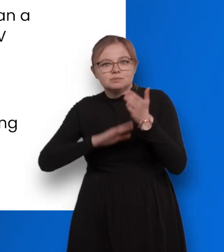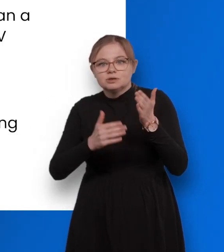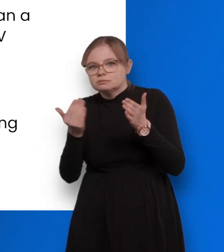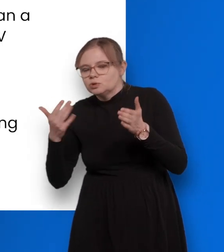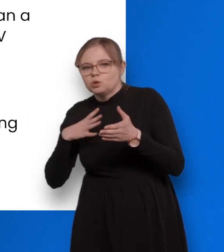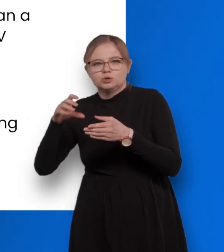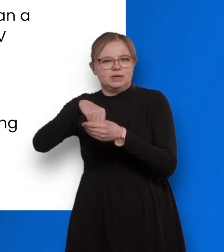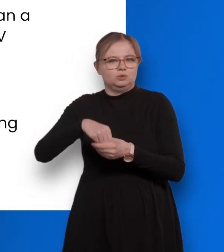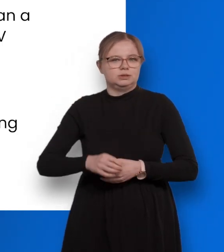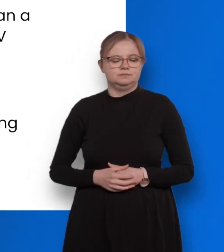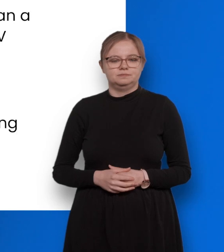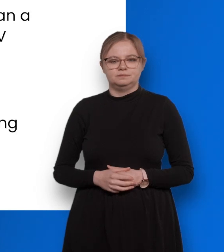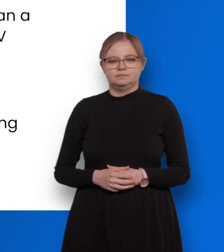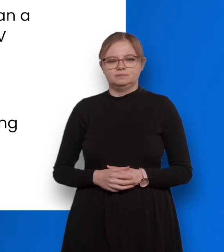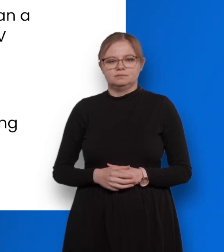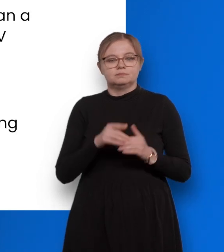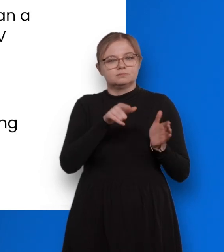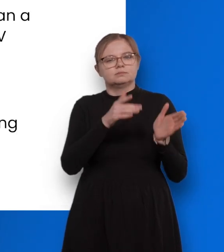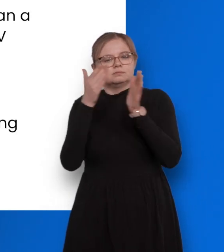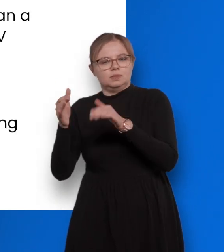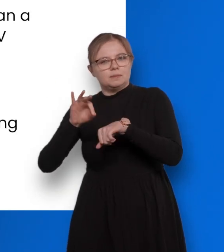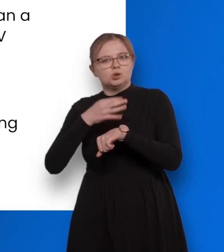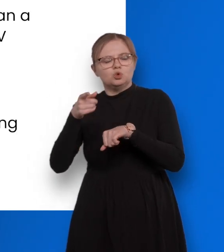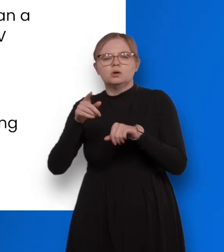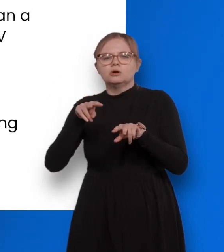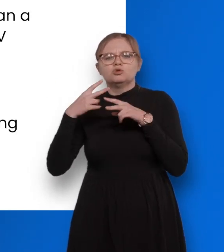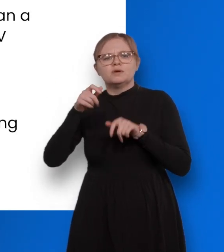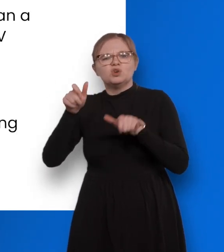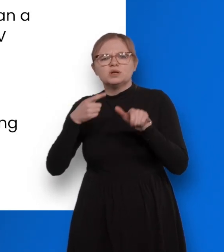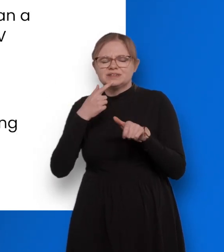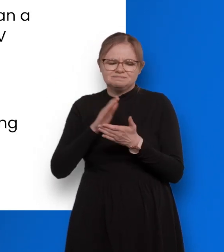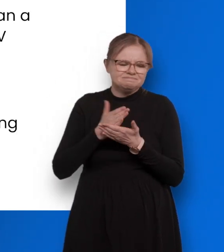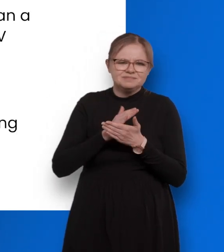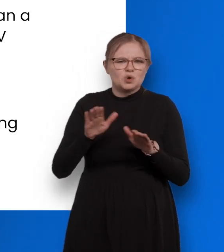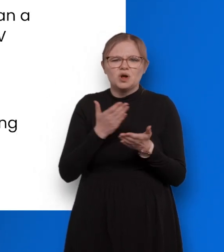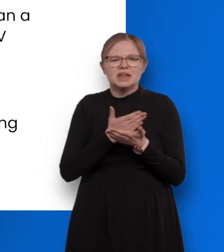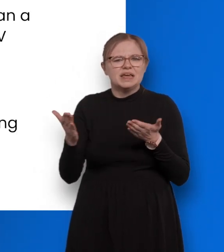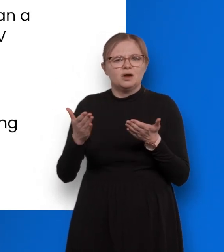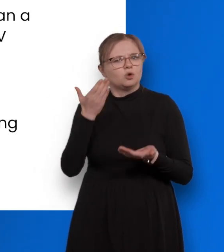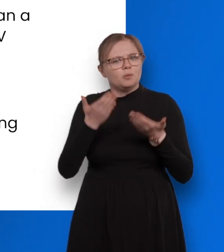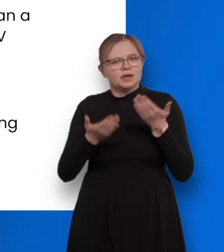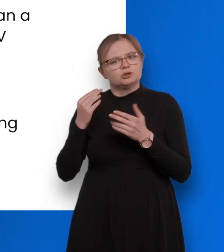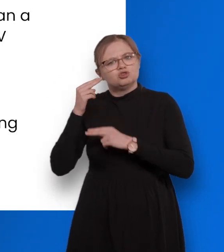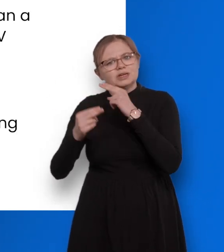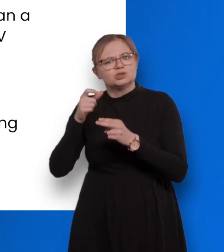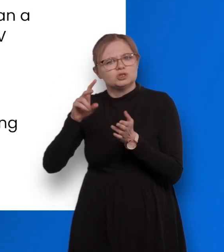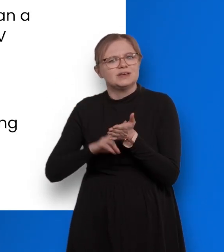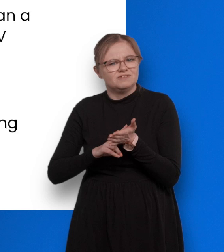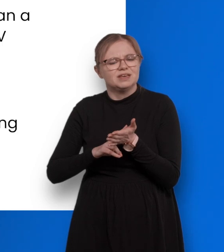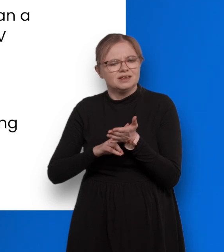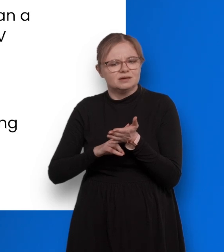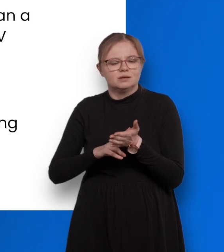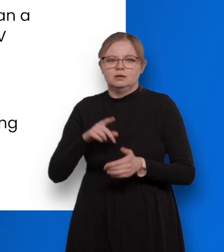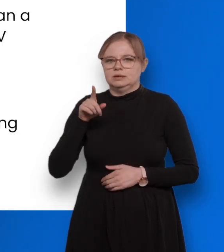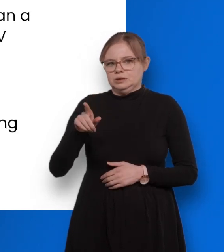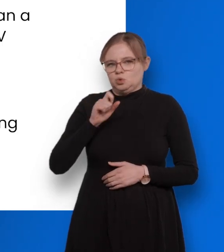narratives. Reviewers commented on that it was less clear than a traditional CV. I think this is probably going to be one of the trade-offs